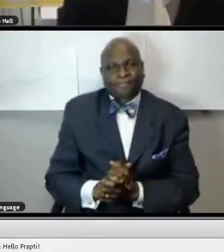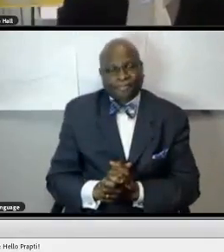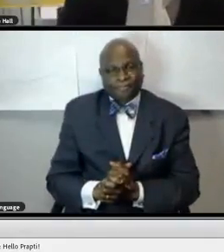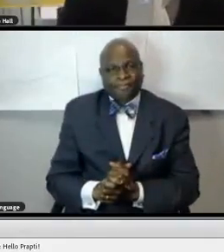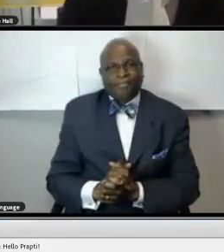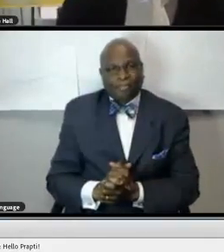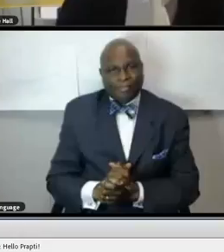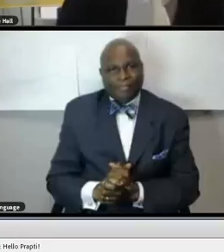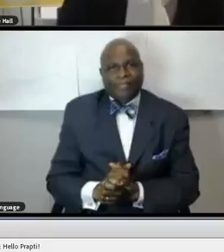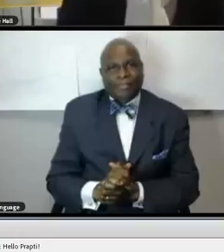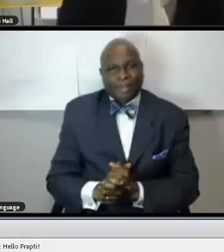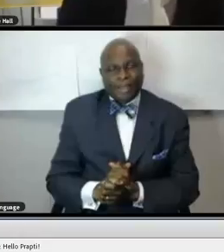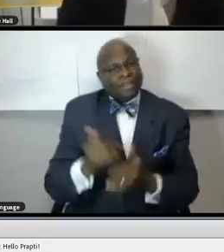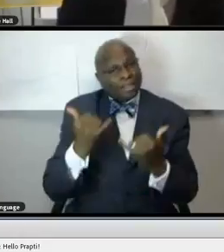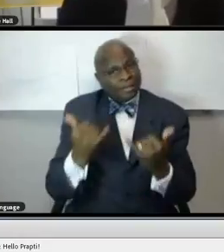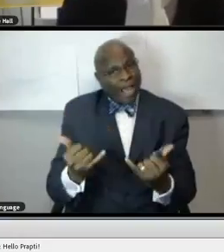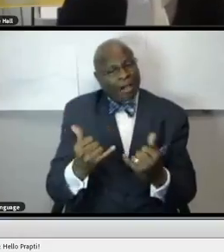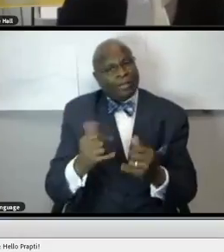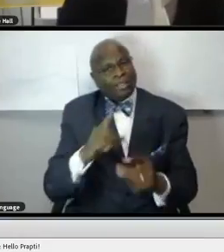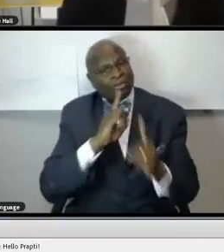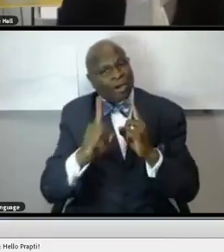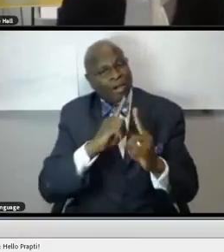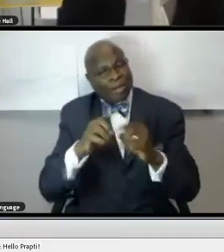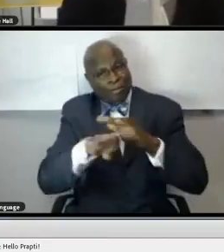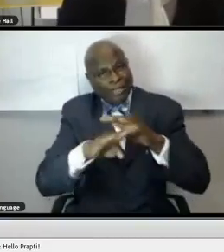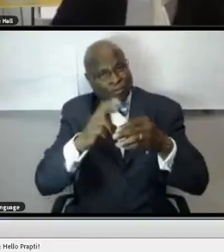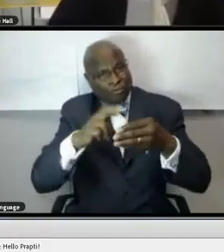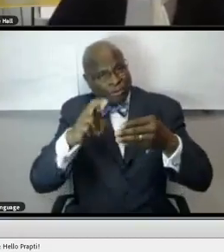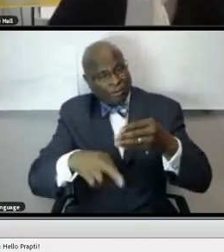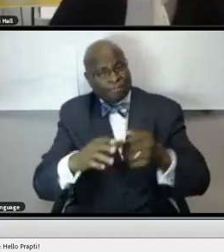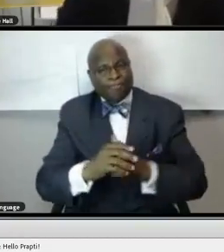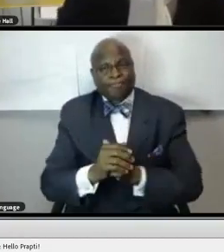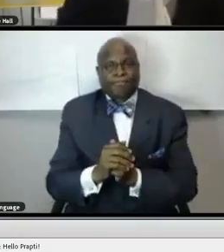So let's go to some of the basic results.